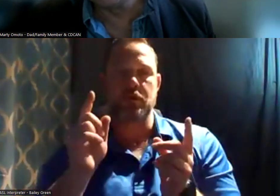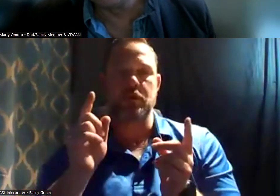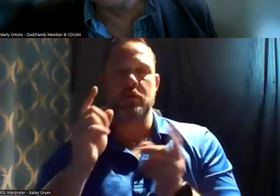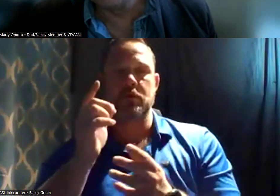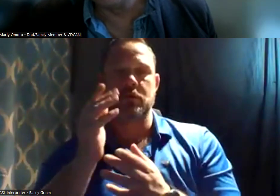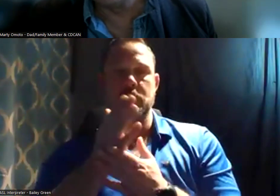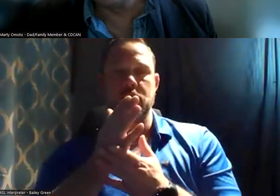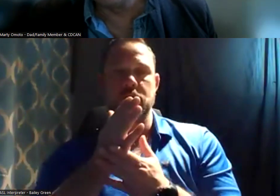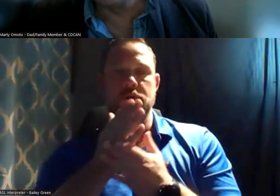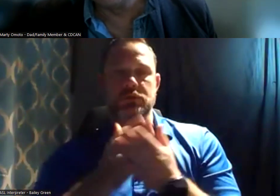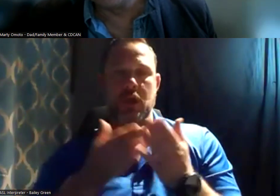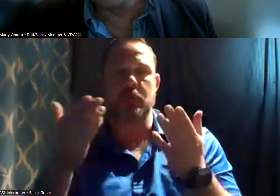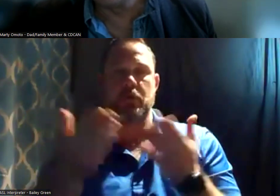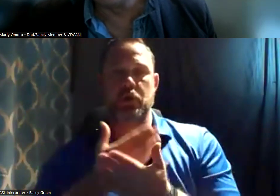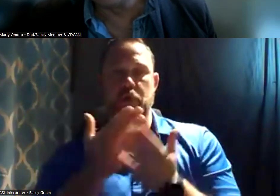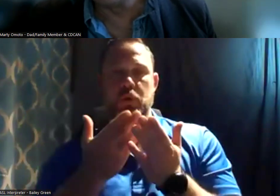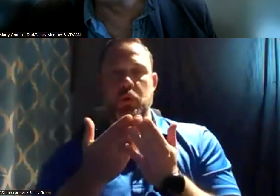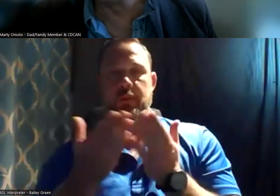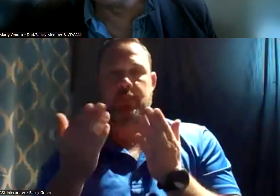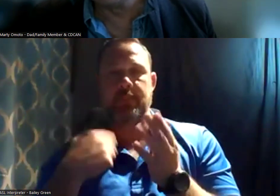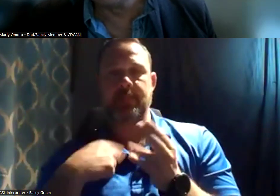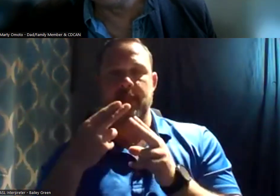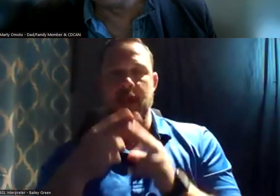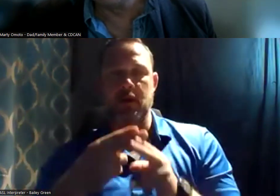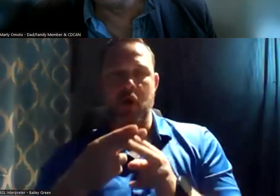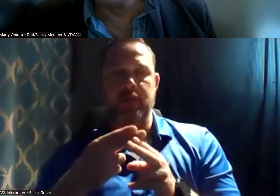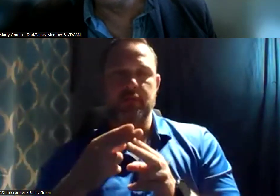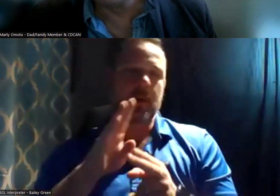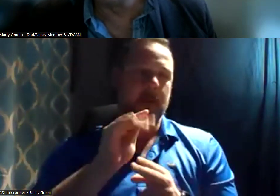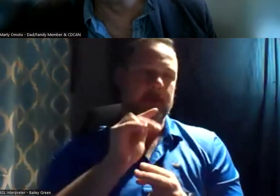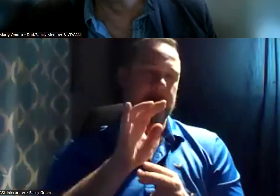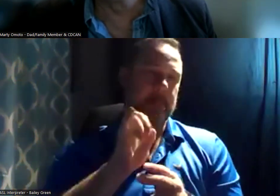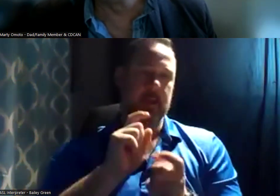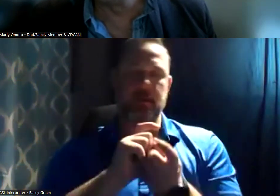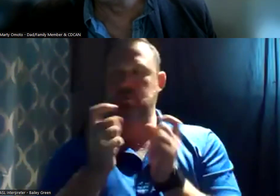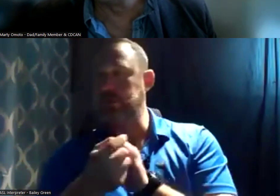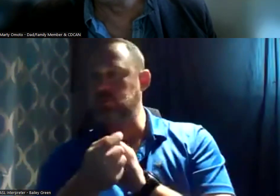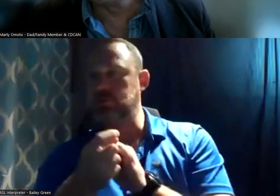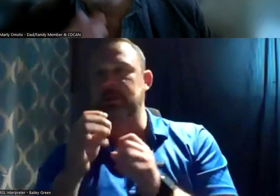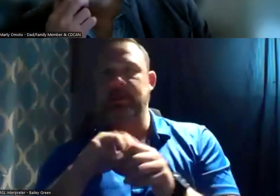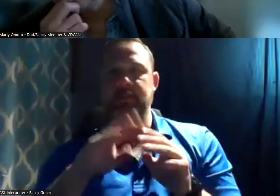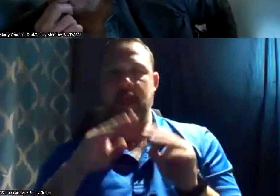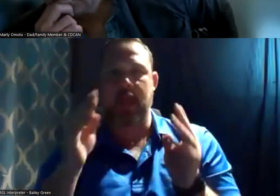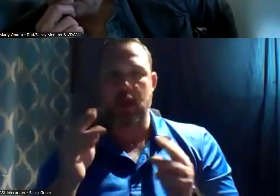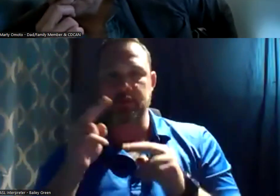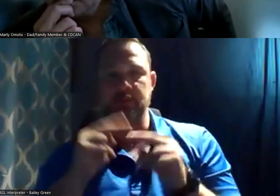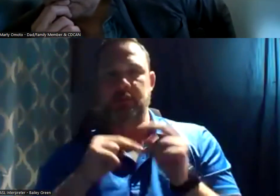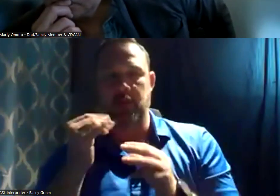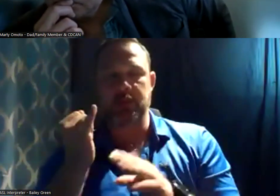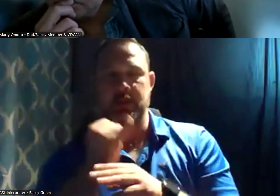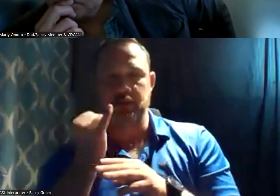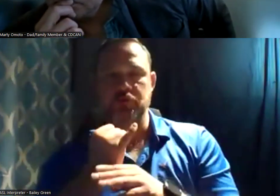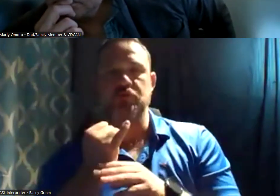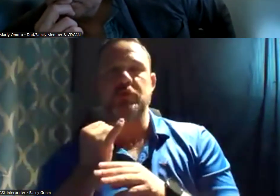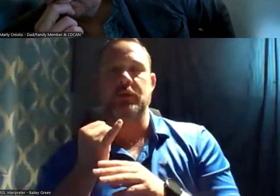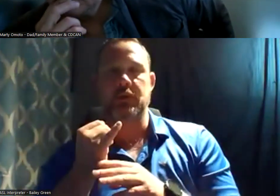some new things that are, I call them bait and switch, that are taking place in the housing building industry. There was